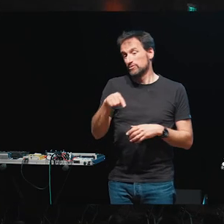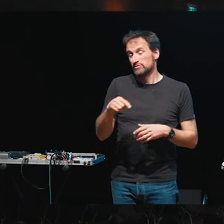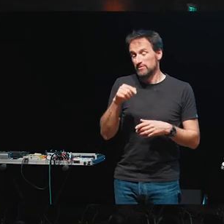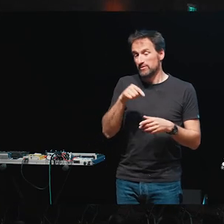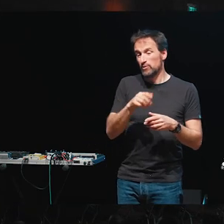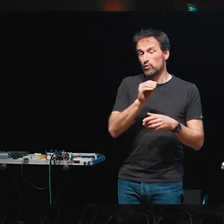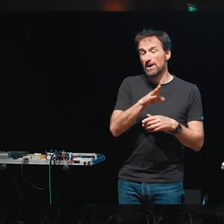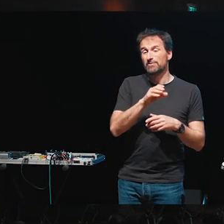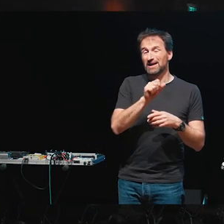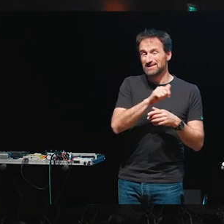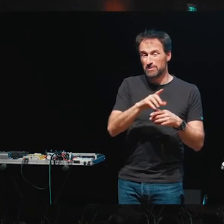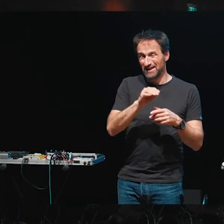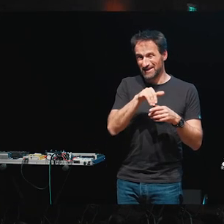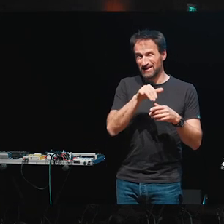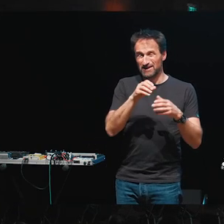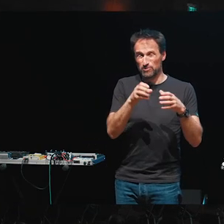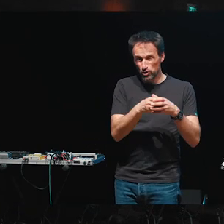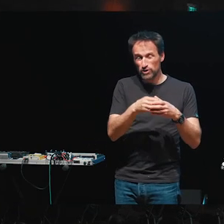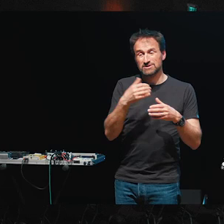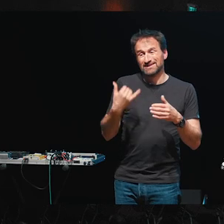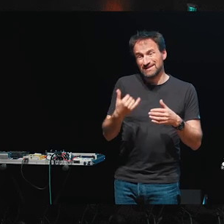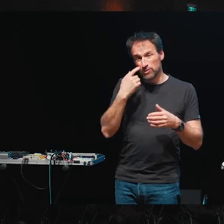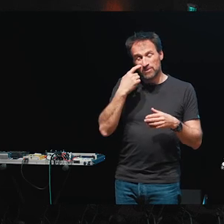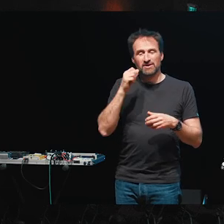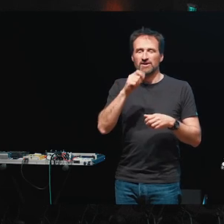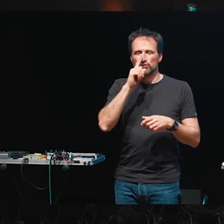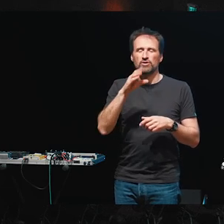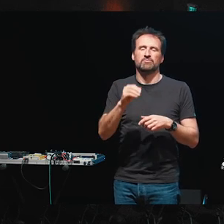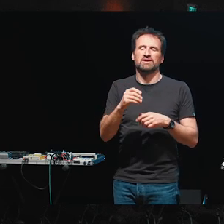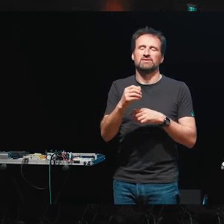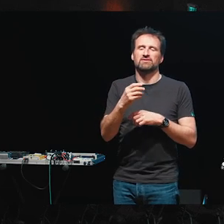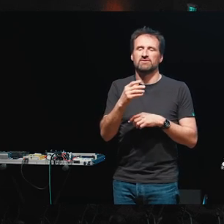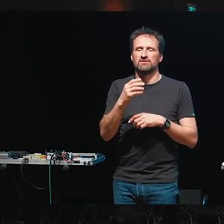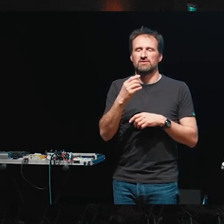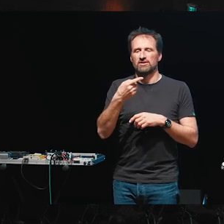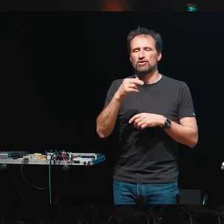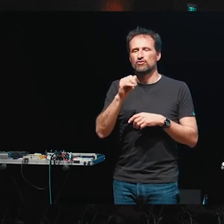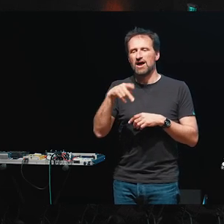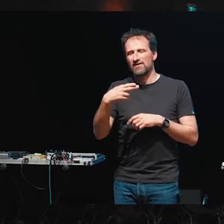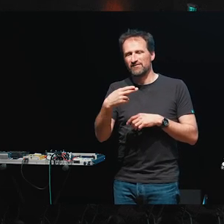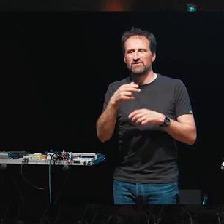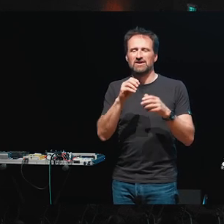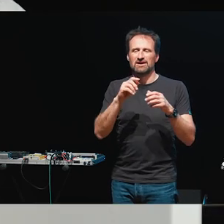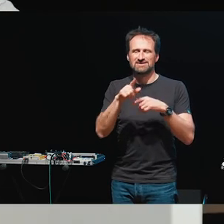align with the draft specification. So it was great to have these different groups of people together.